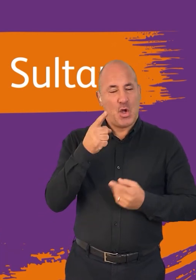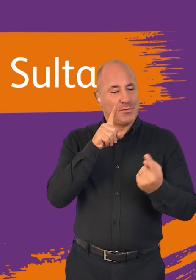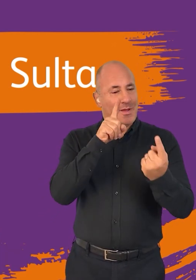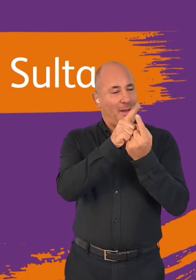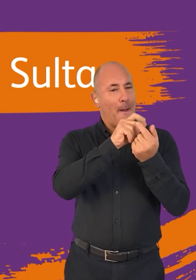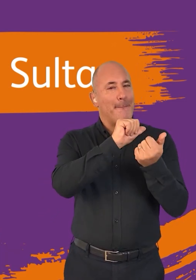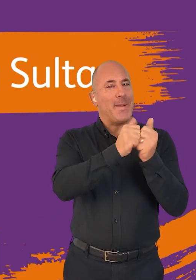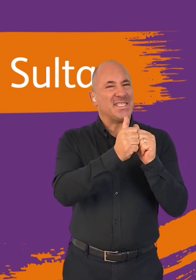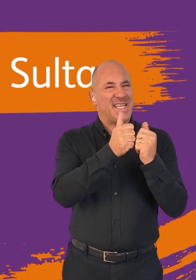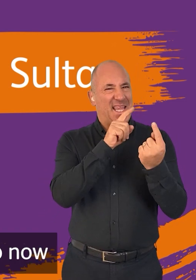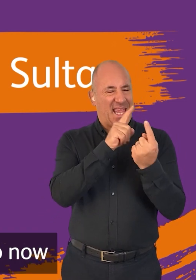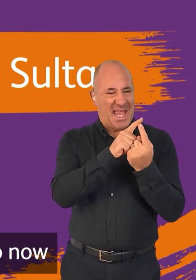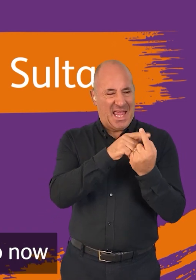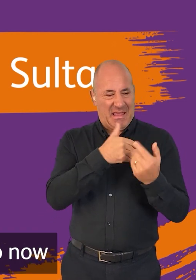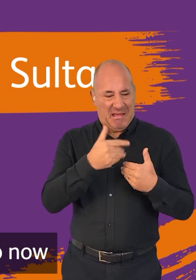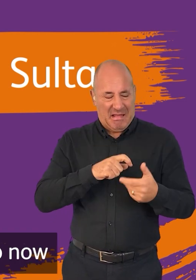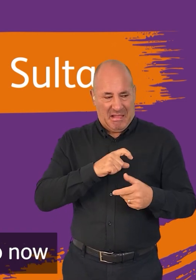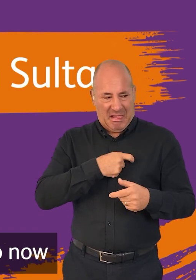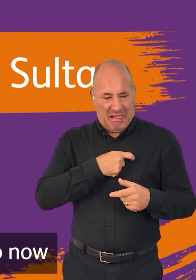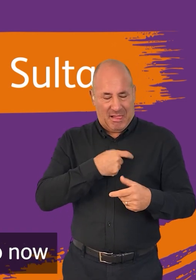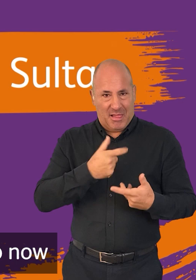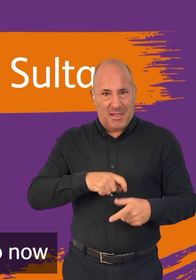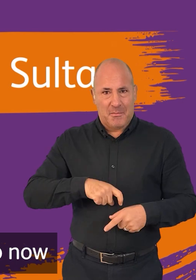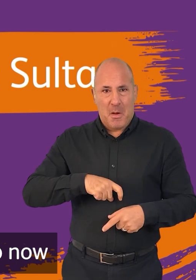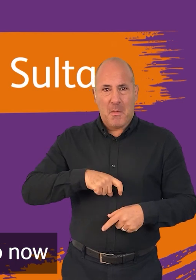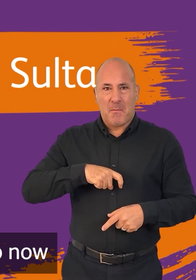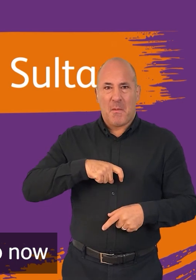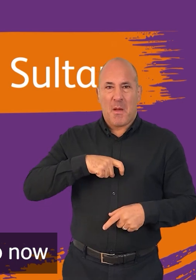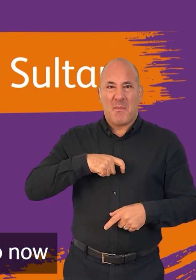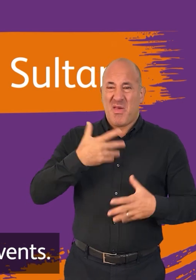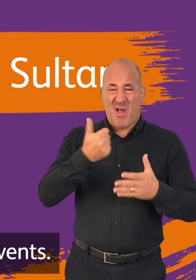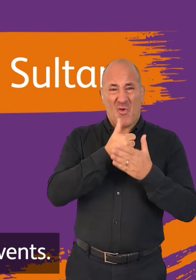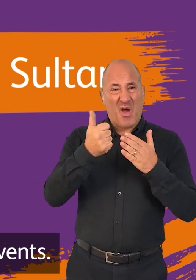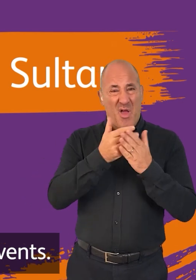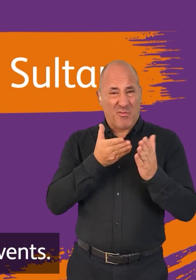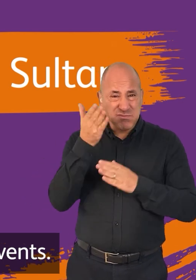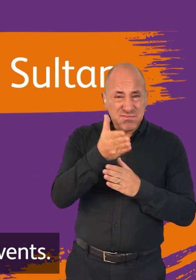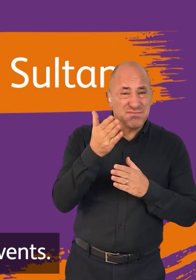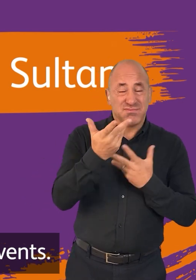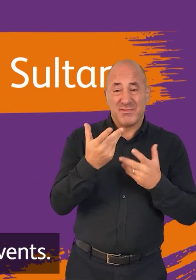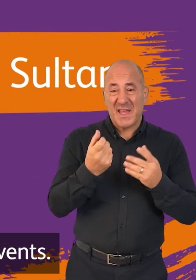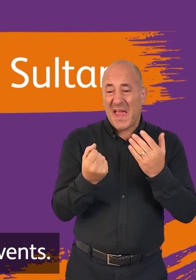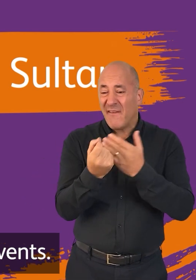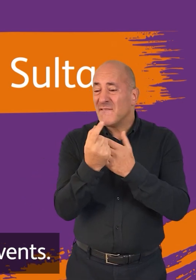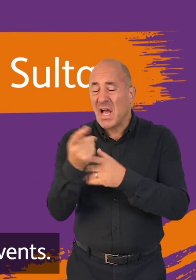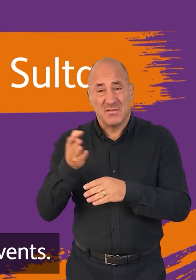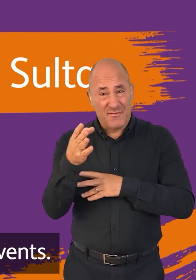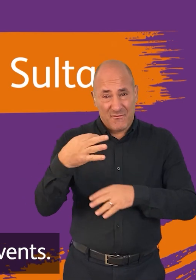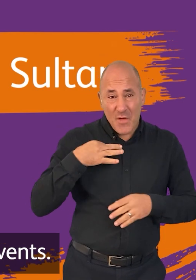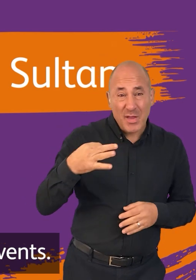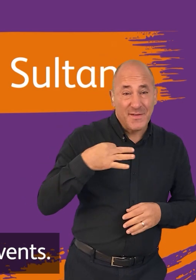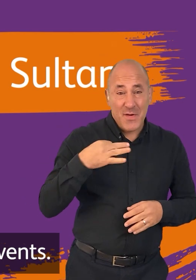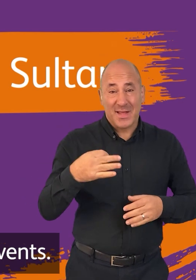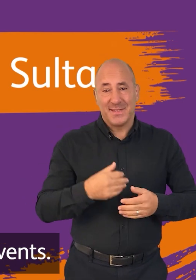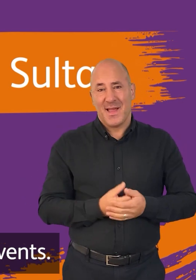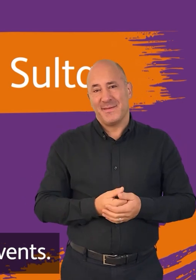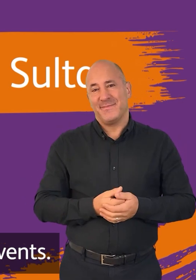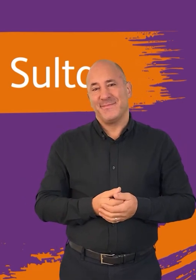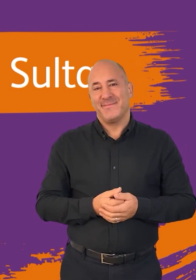has grown in confidence from nervously meeting his first buddy to now regularly joining in and volunteering at